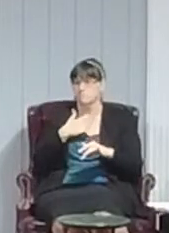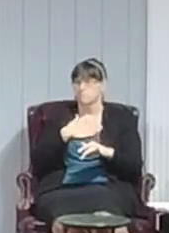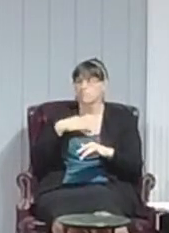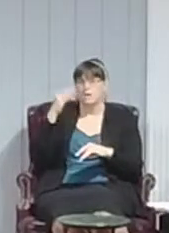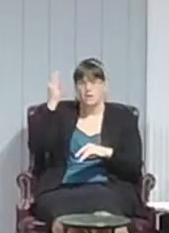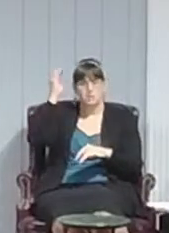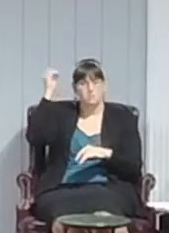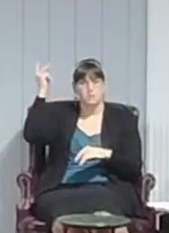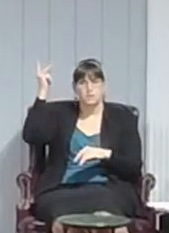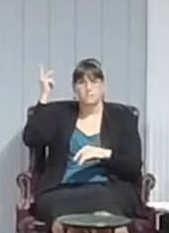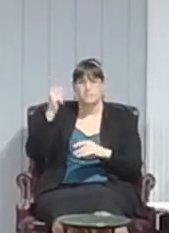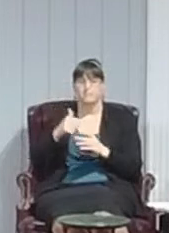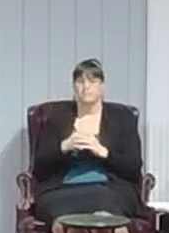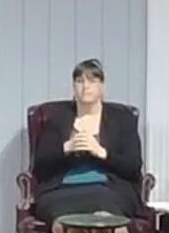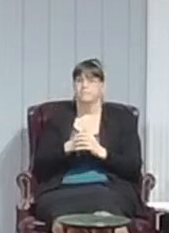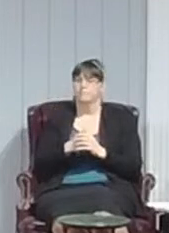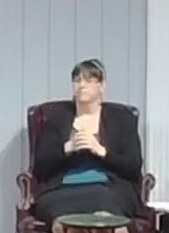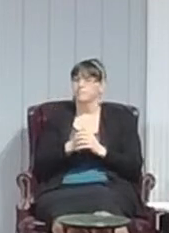Just my opinion.